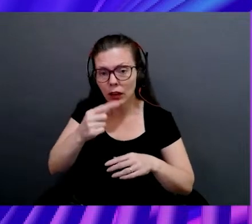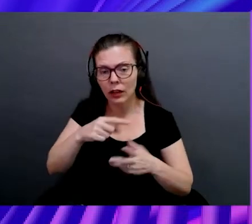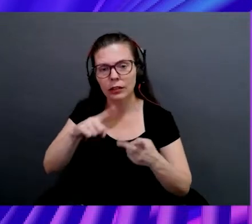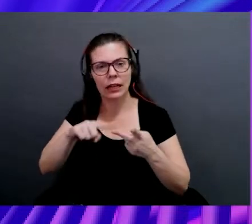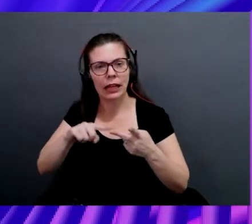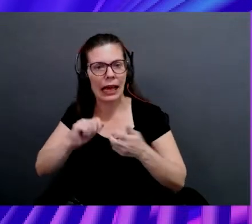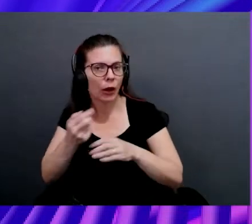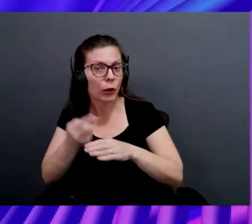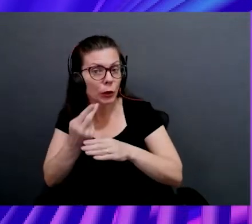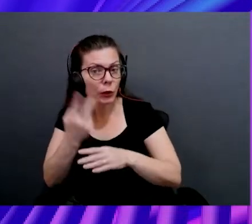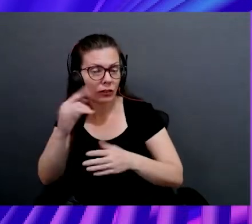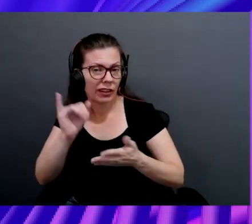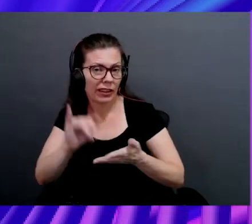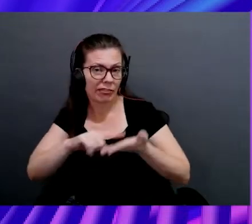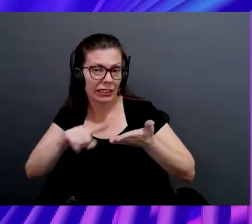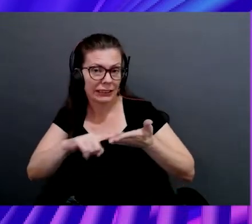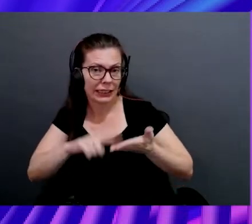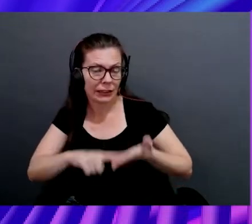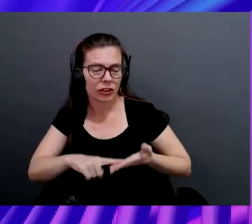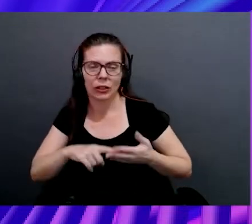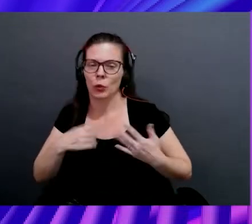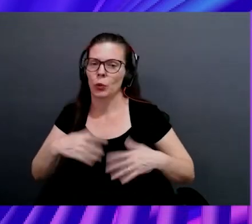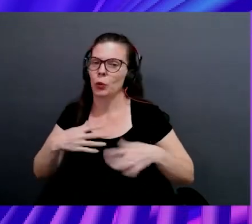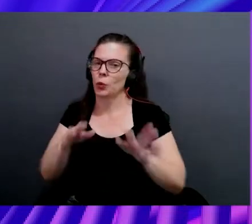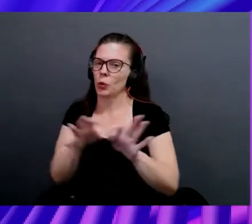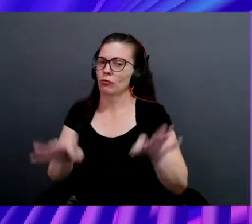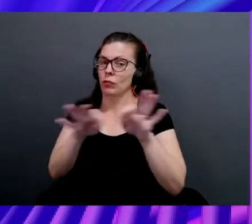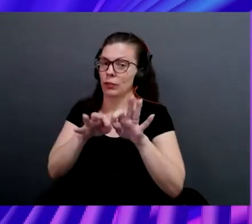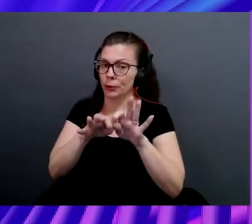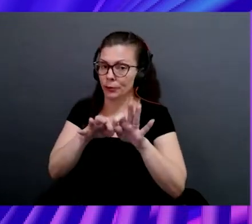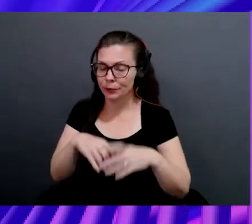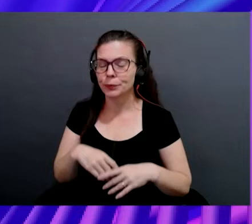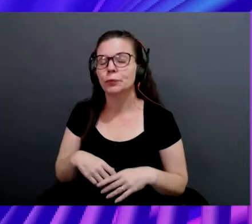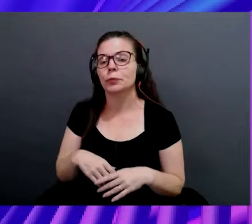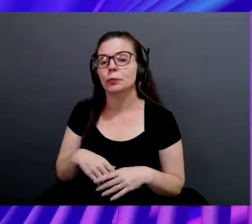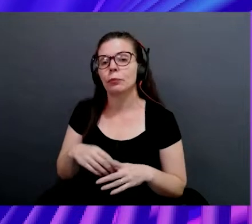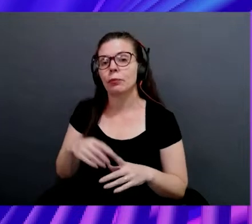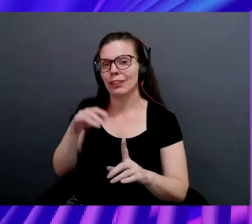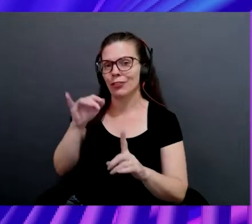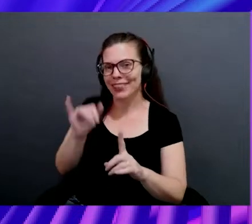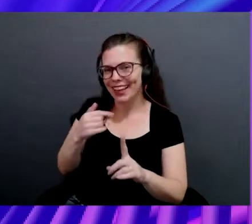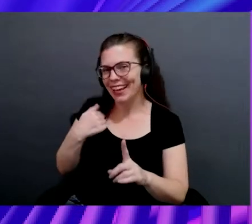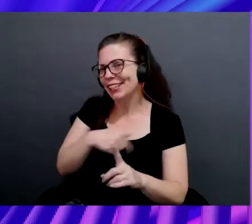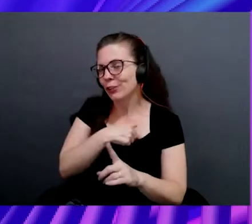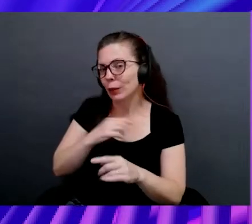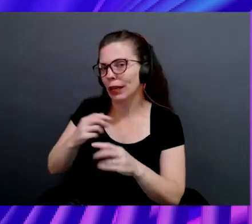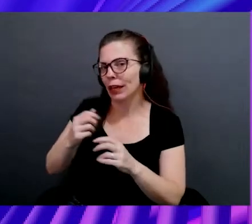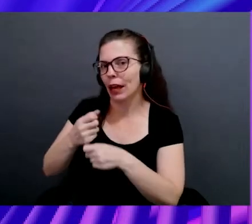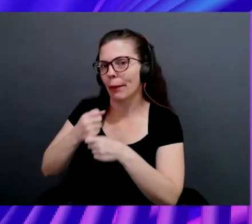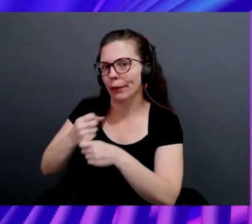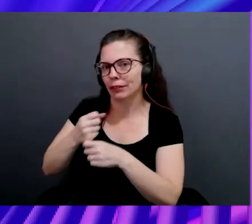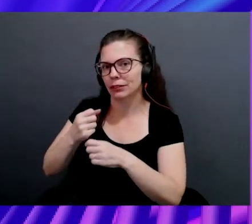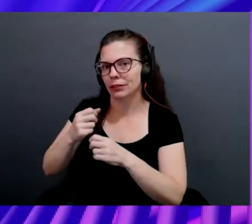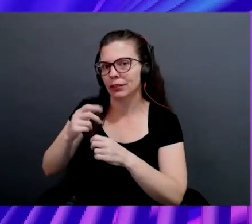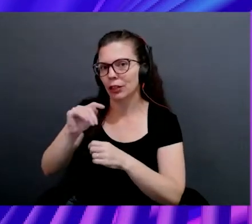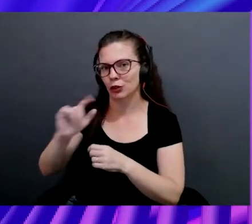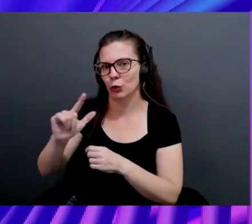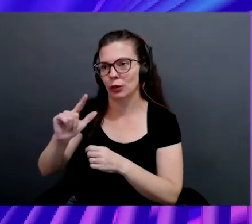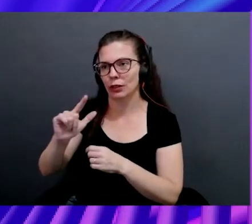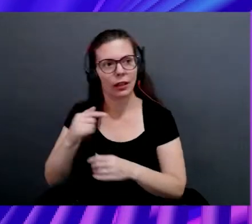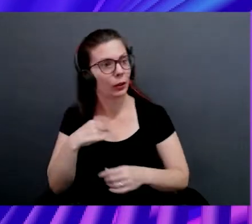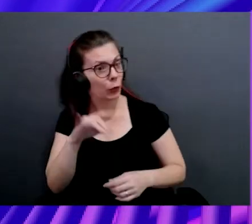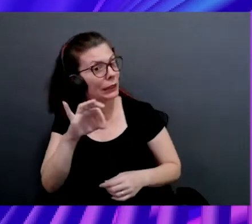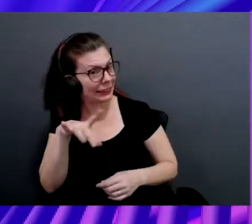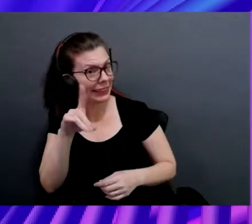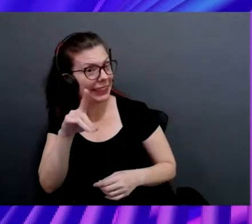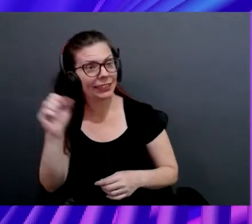investigation is absolutely critical. So to that, we actually built a tool. We did. We